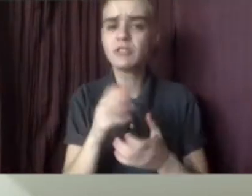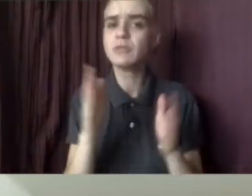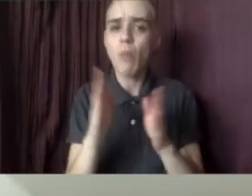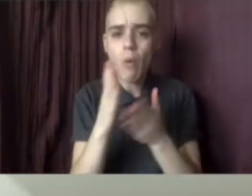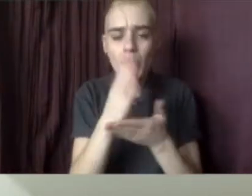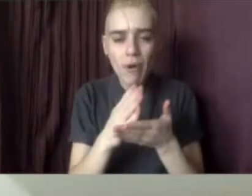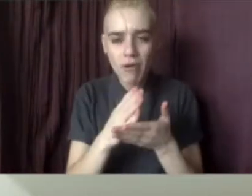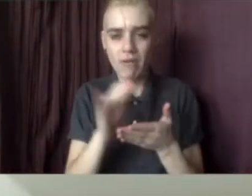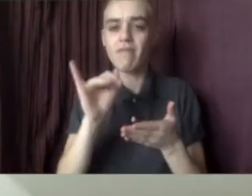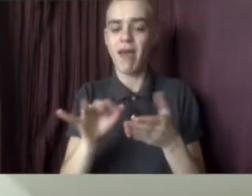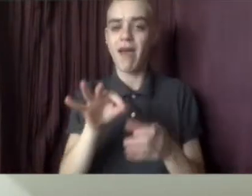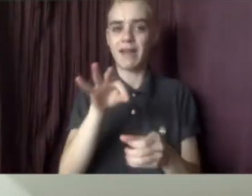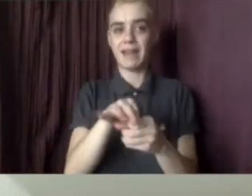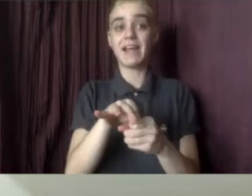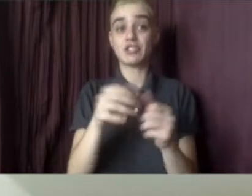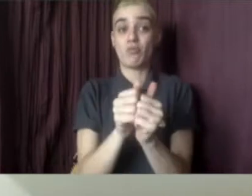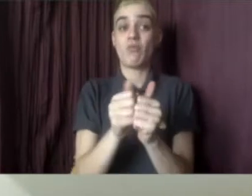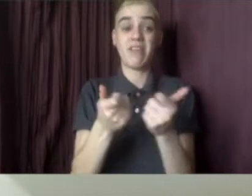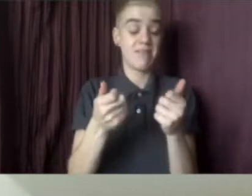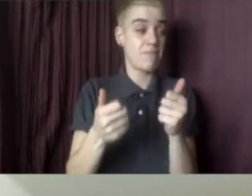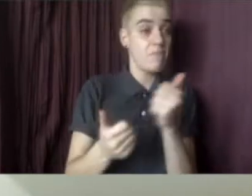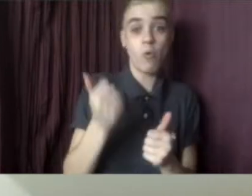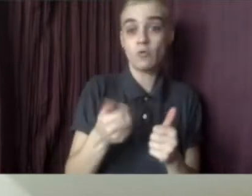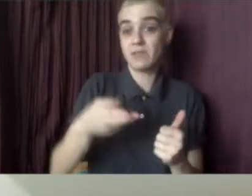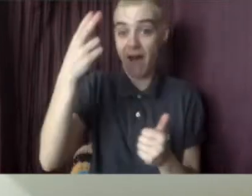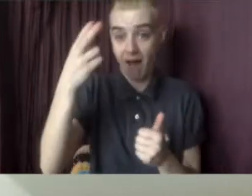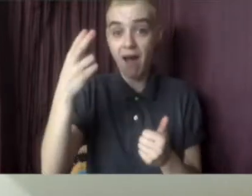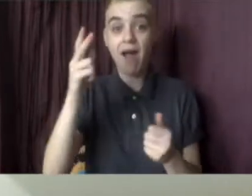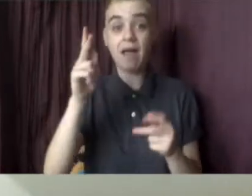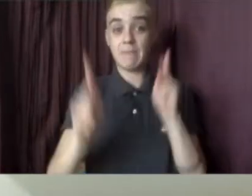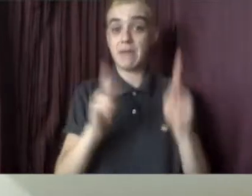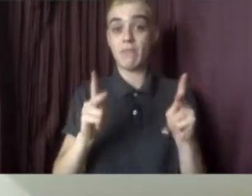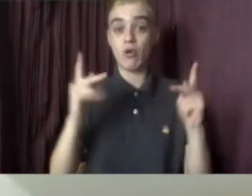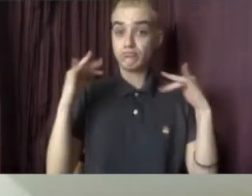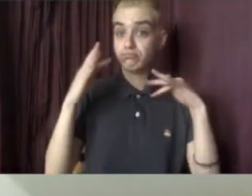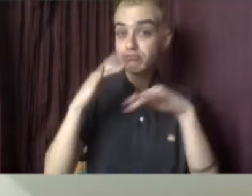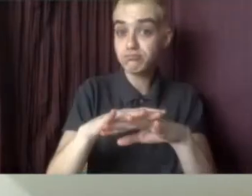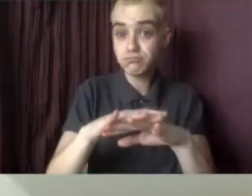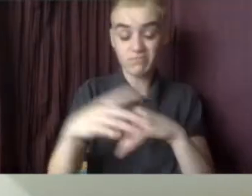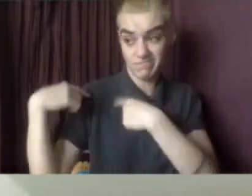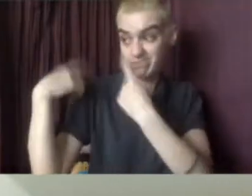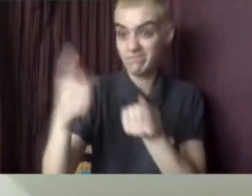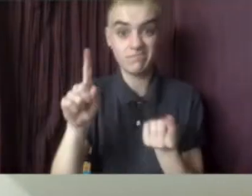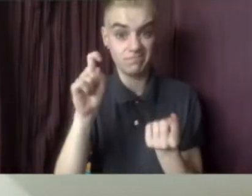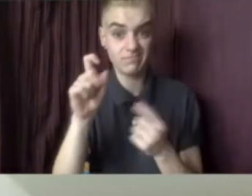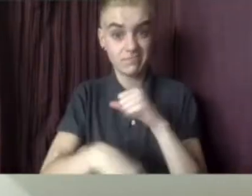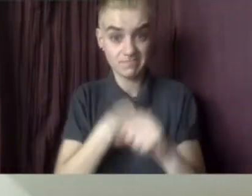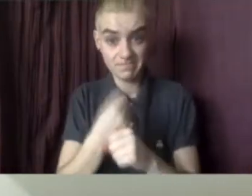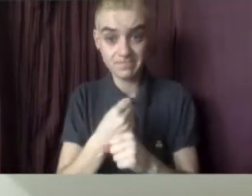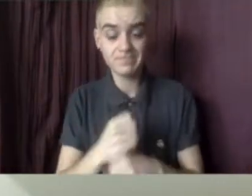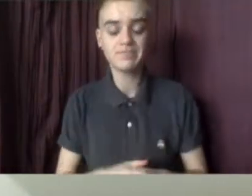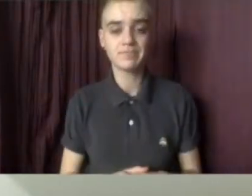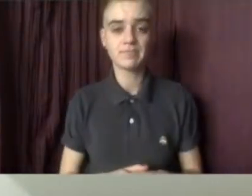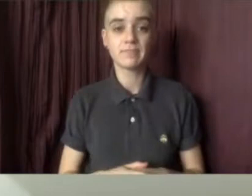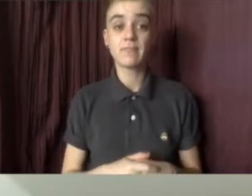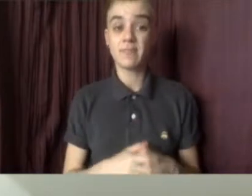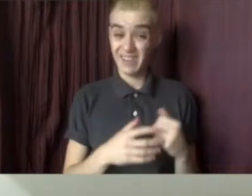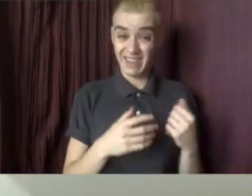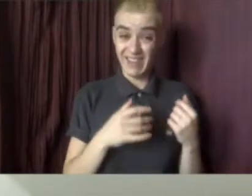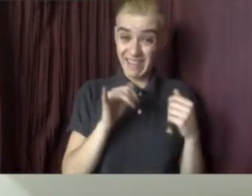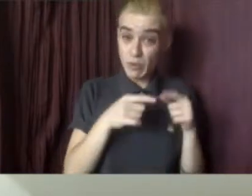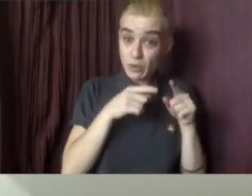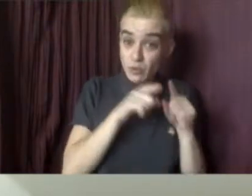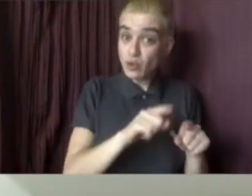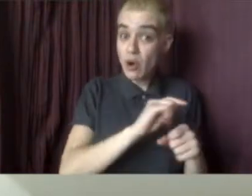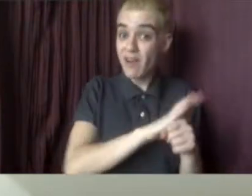election security. But despite these concerns, numerous government and private entities observed that this is one of the most secure